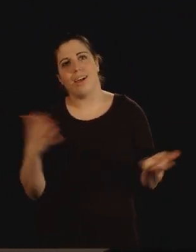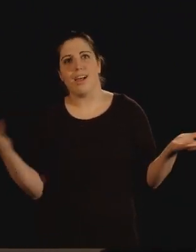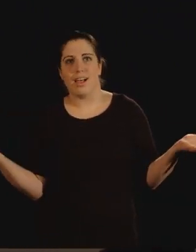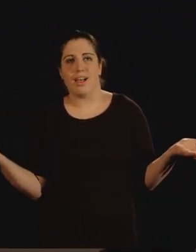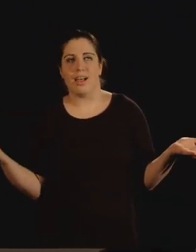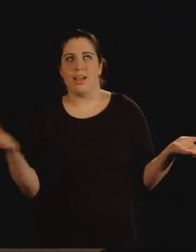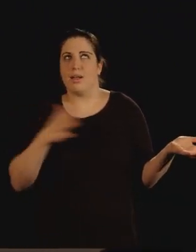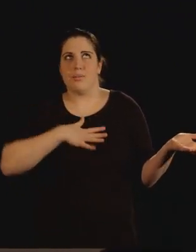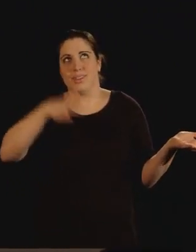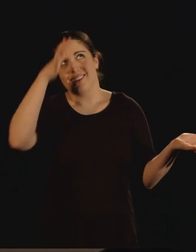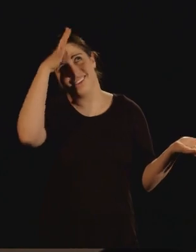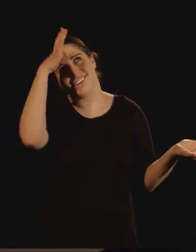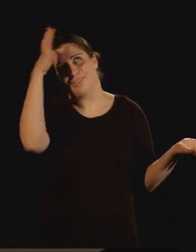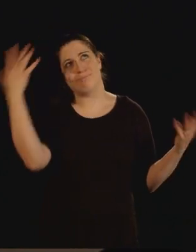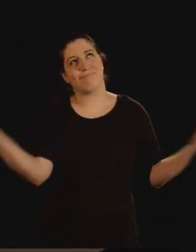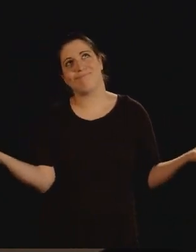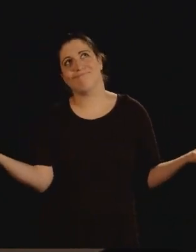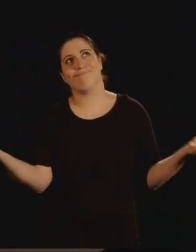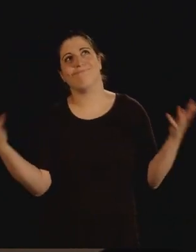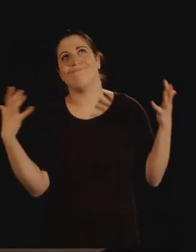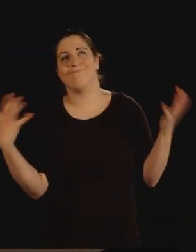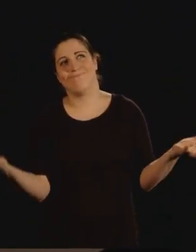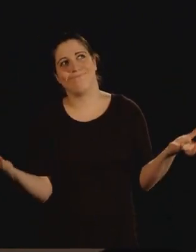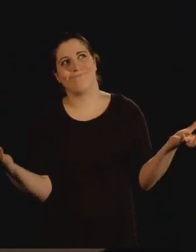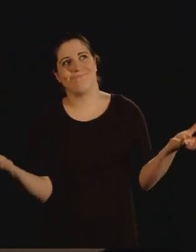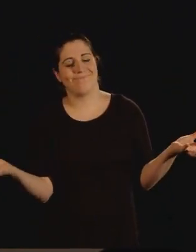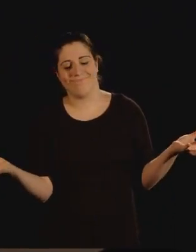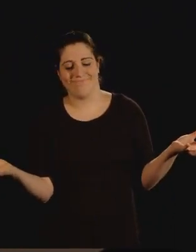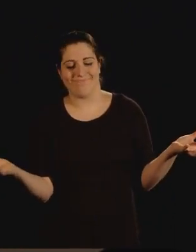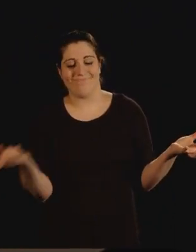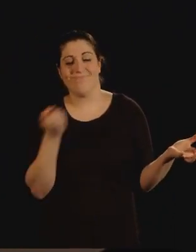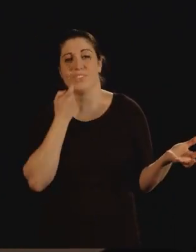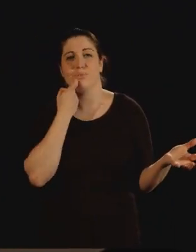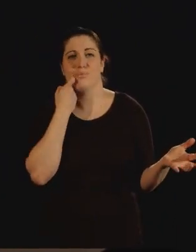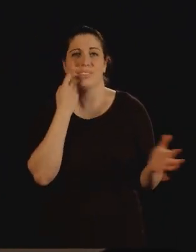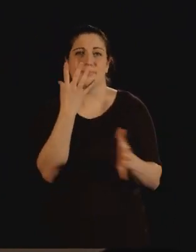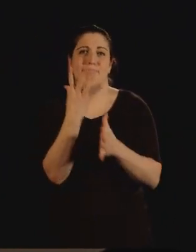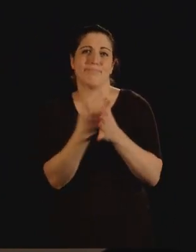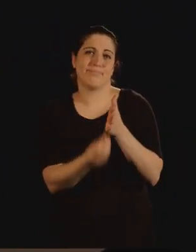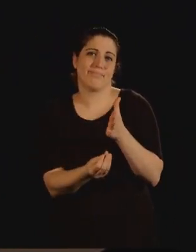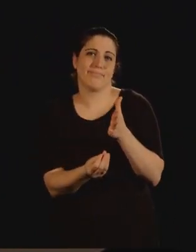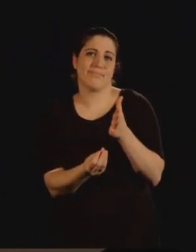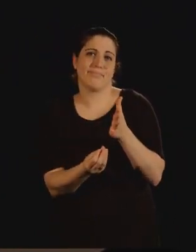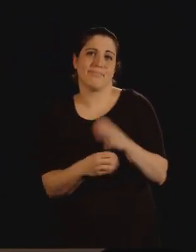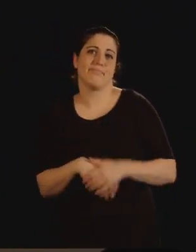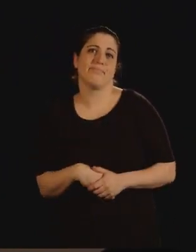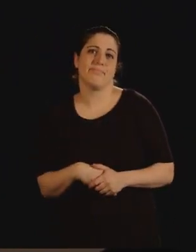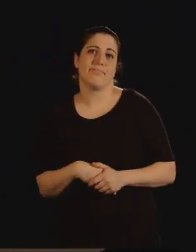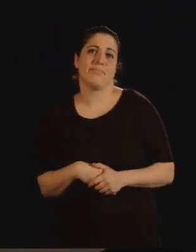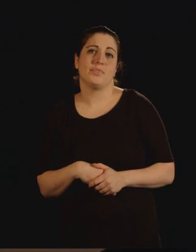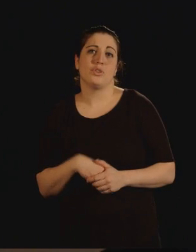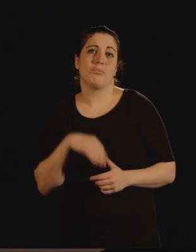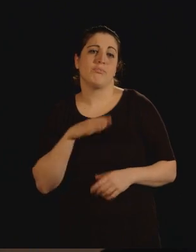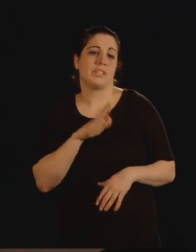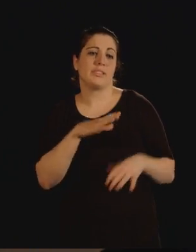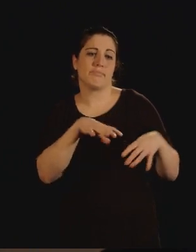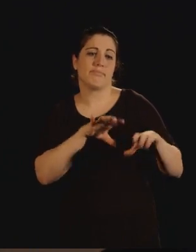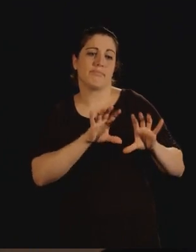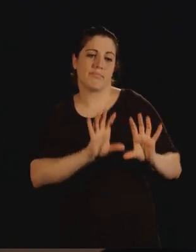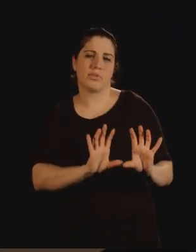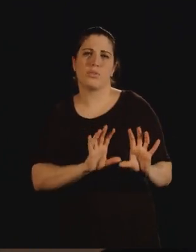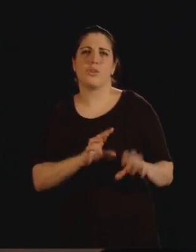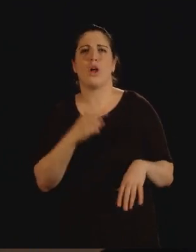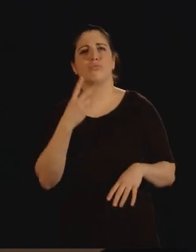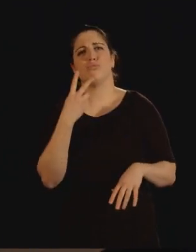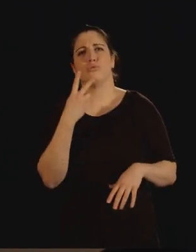Oh, my wonderful daddy. My wonderful daddy. He recently passed away. And when it came to his burial, he